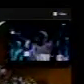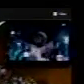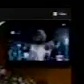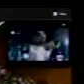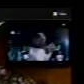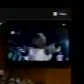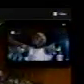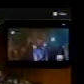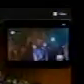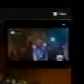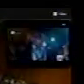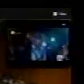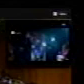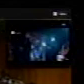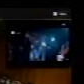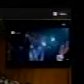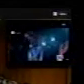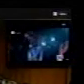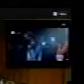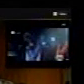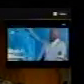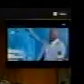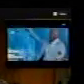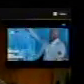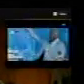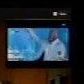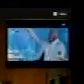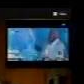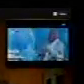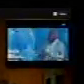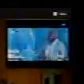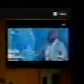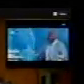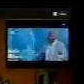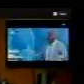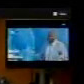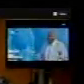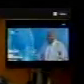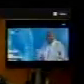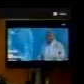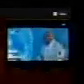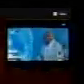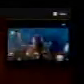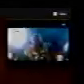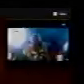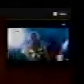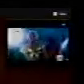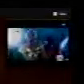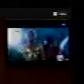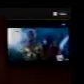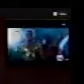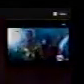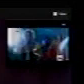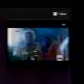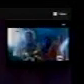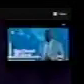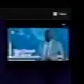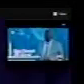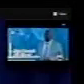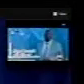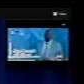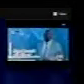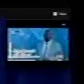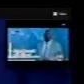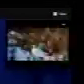by demonstration. He wanted to raise the dead. And he picked Peter, James, and John. And